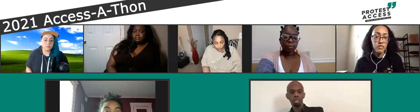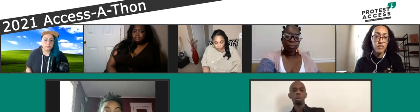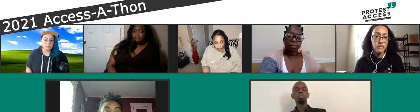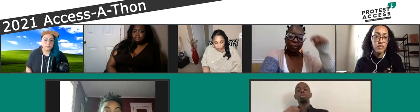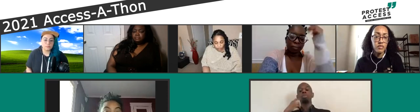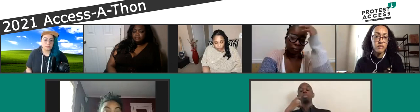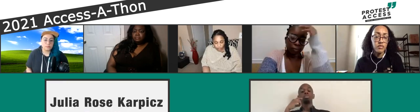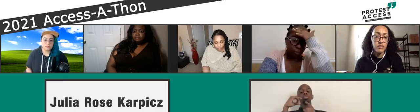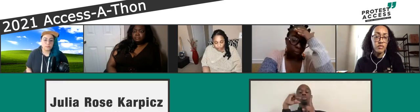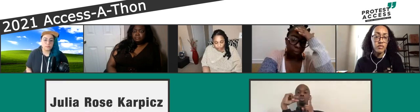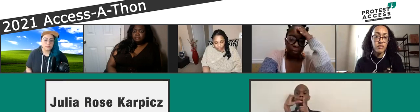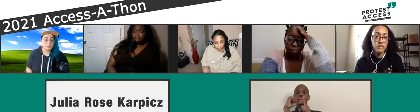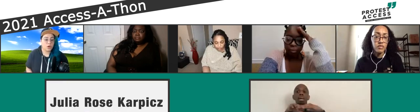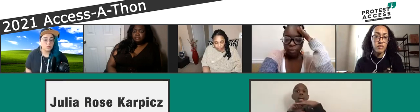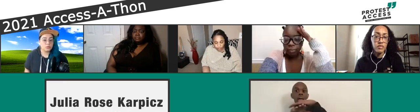a